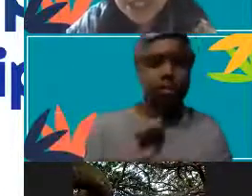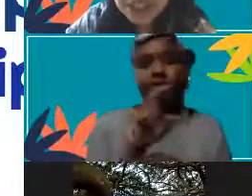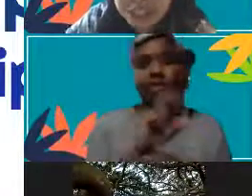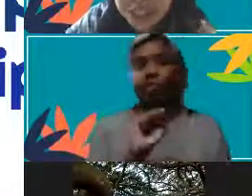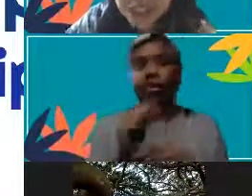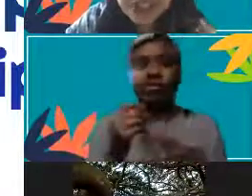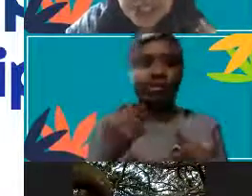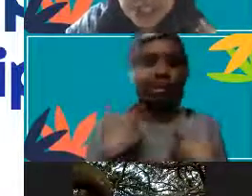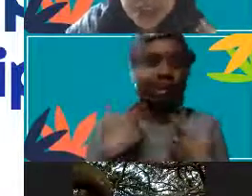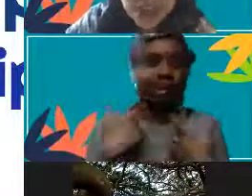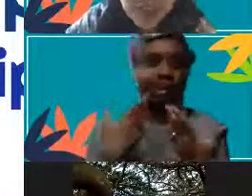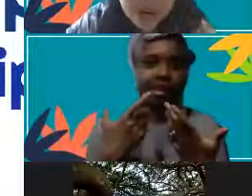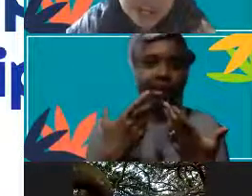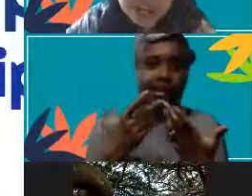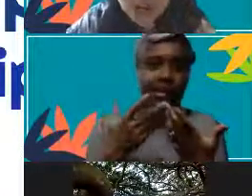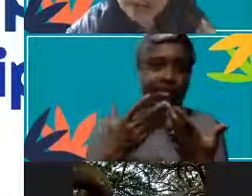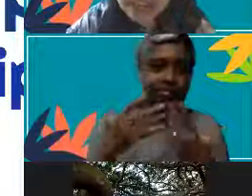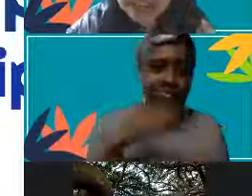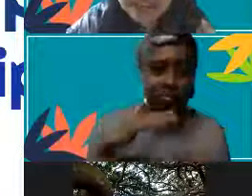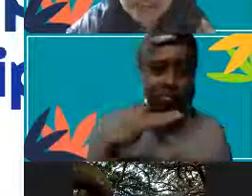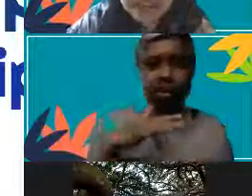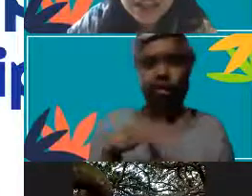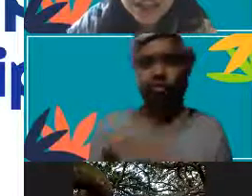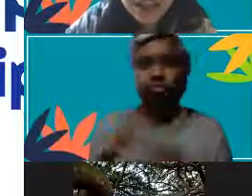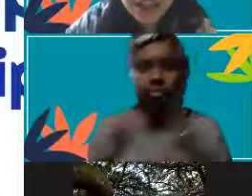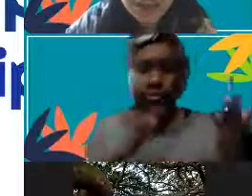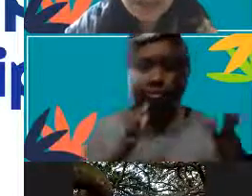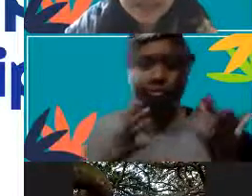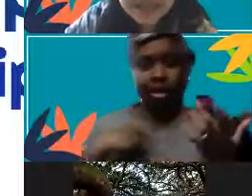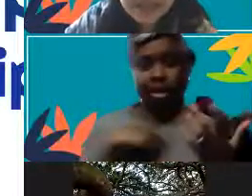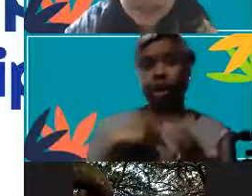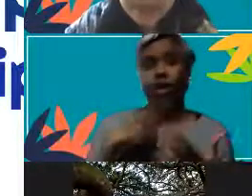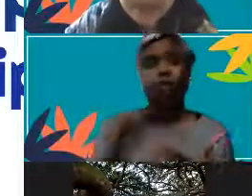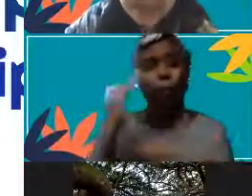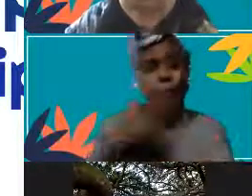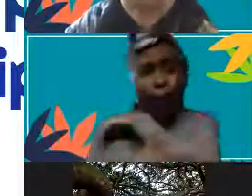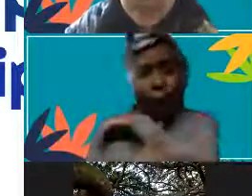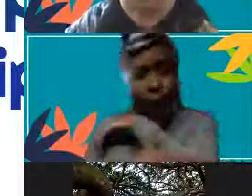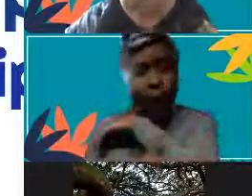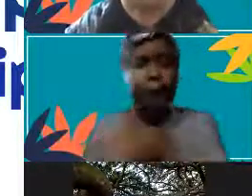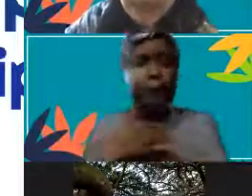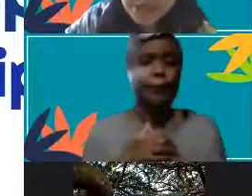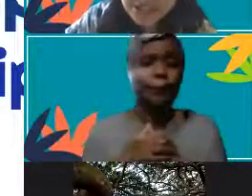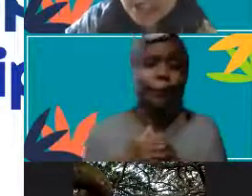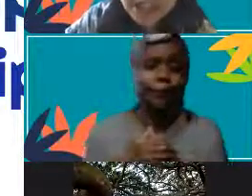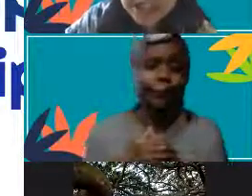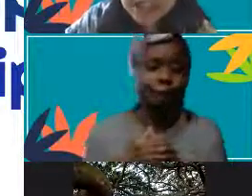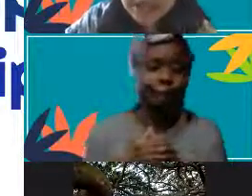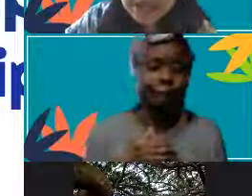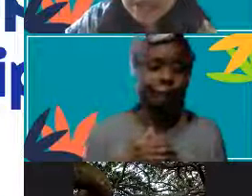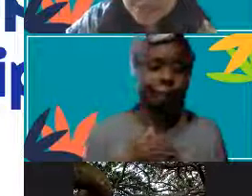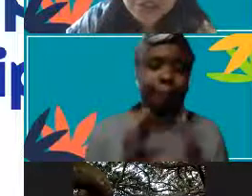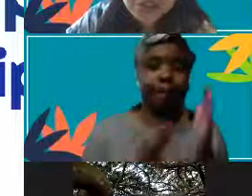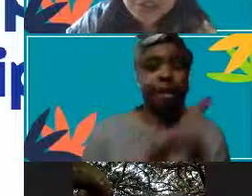environmental degradation, austerity, or war in our homelands. We must develop a feminist economy that prioritizes the